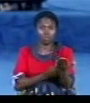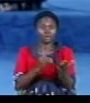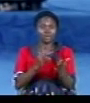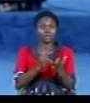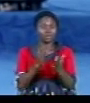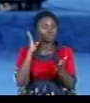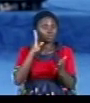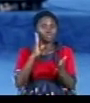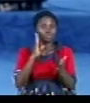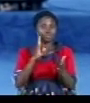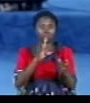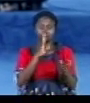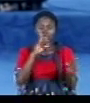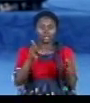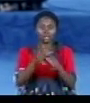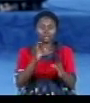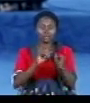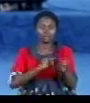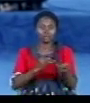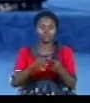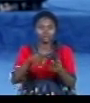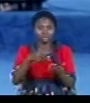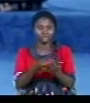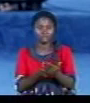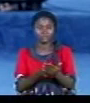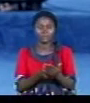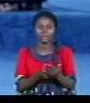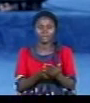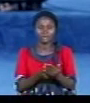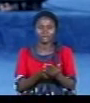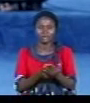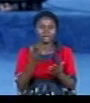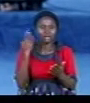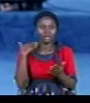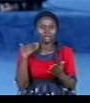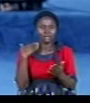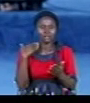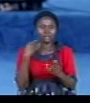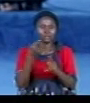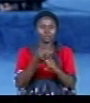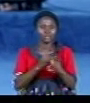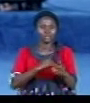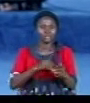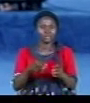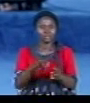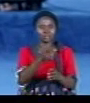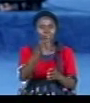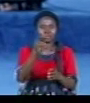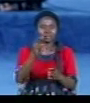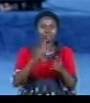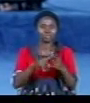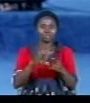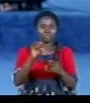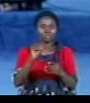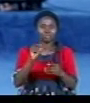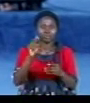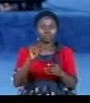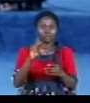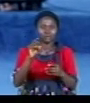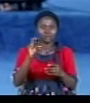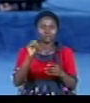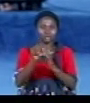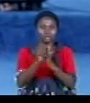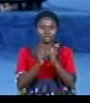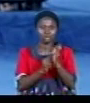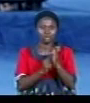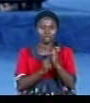in the evening time. So last month, I traveled down from Ondo State to Port Harcourt here